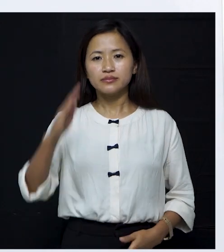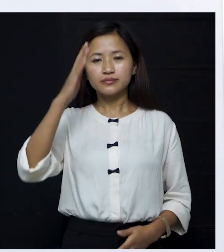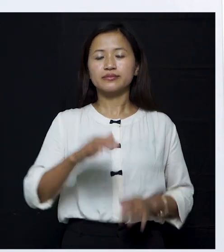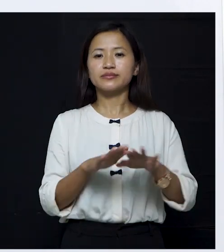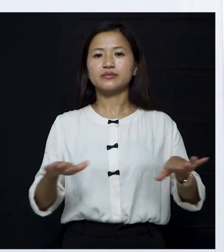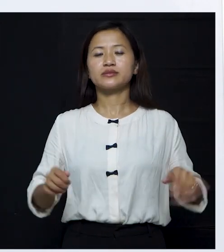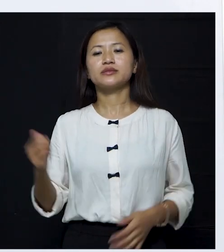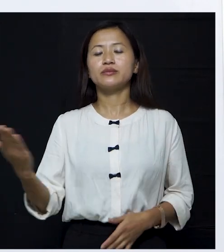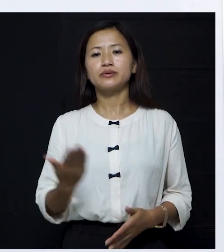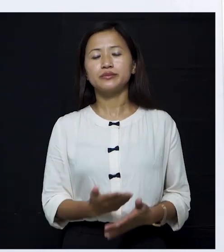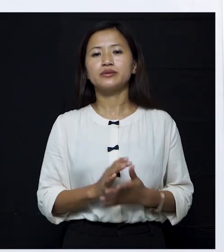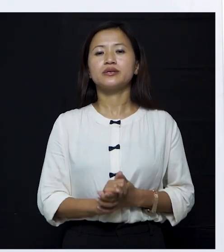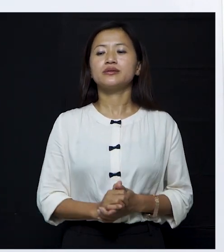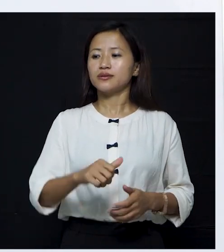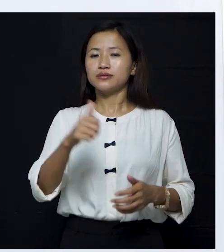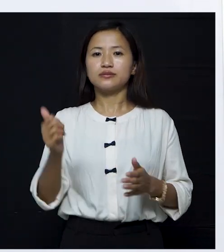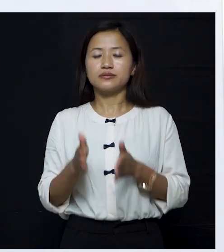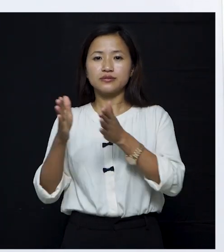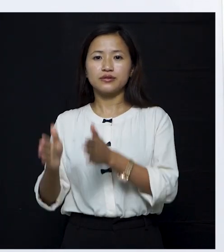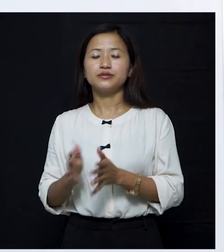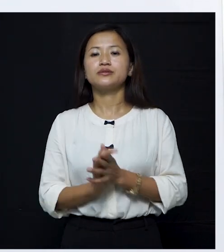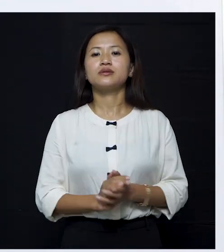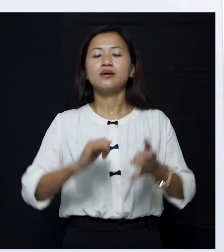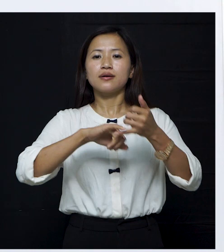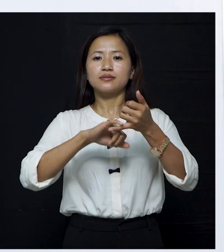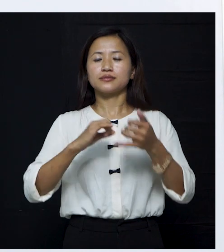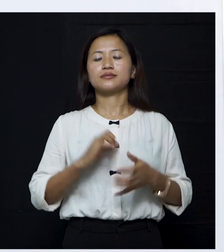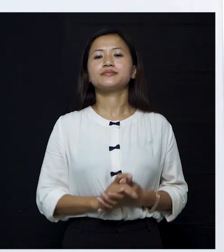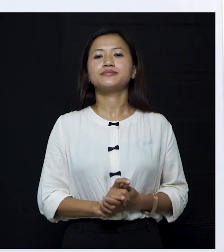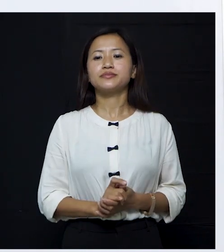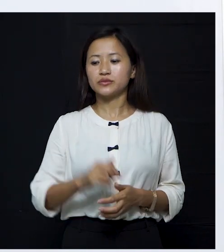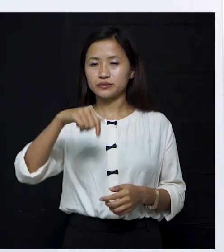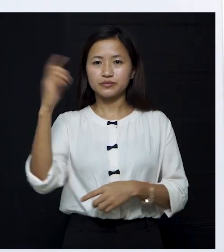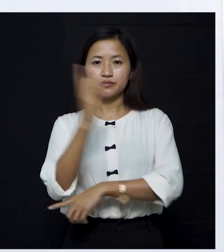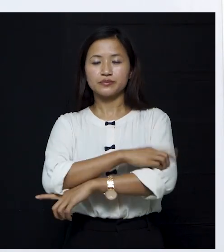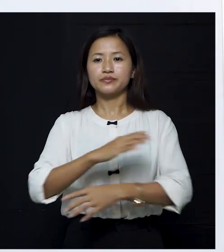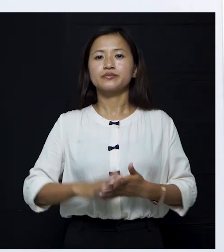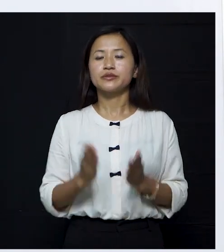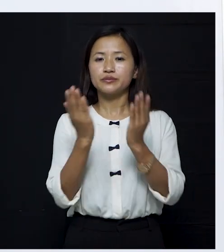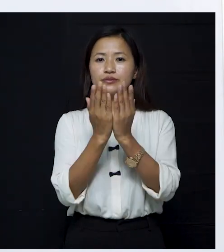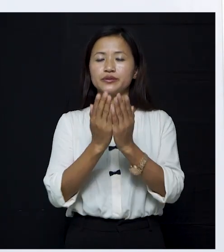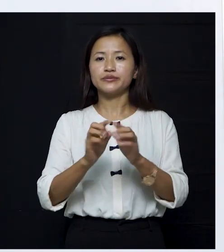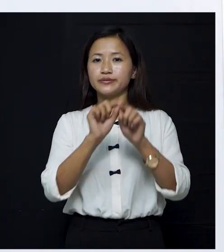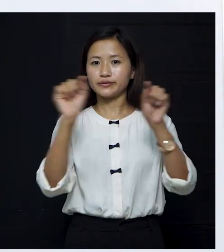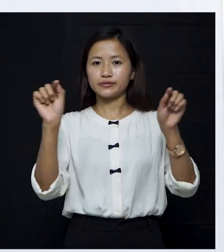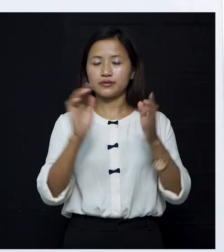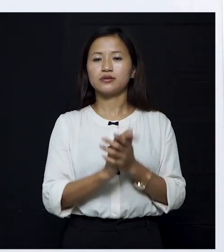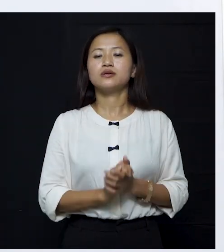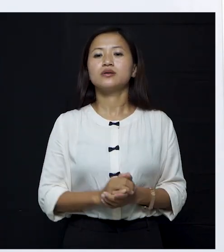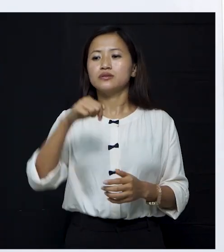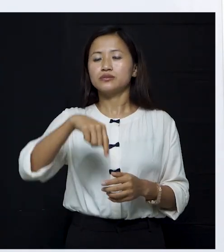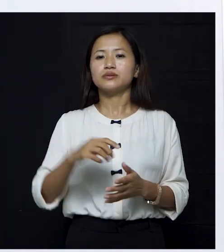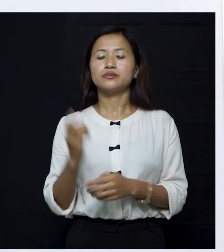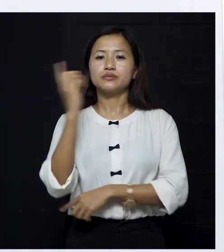Hello students, welcome back to another session of social science. And today, as I've written it here, okay, today